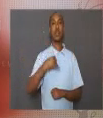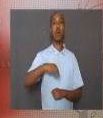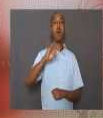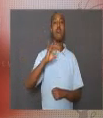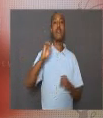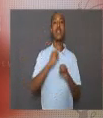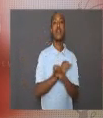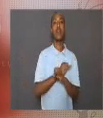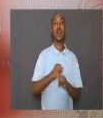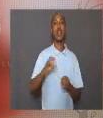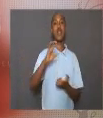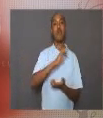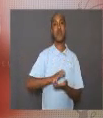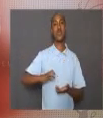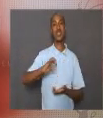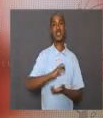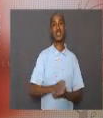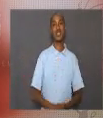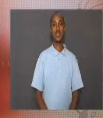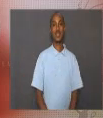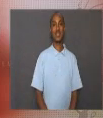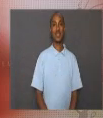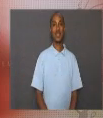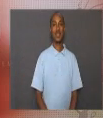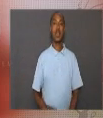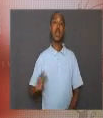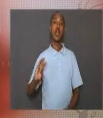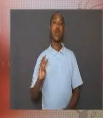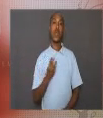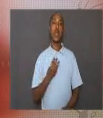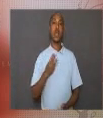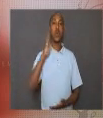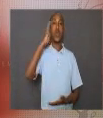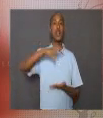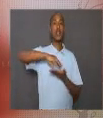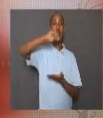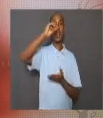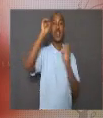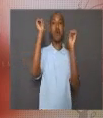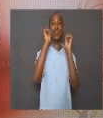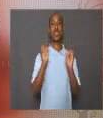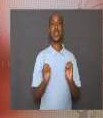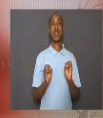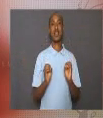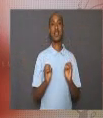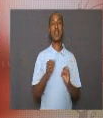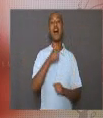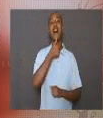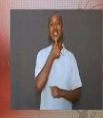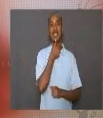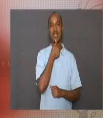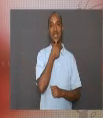of inorganic compounds. We will study oxides,